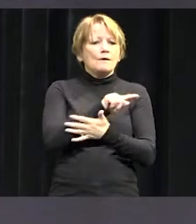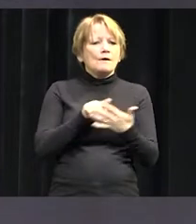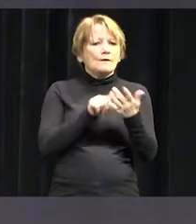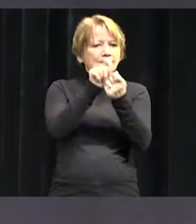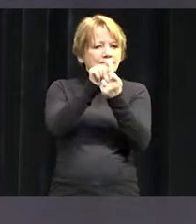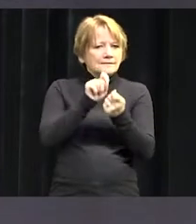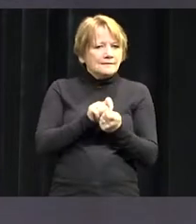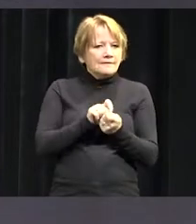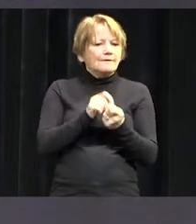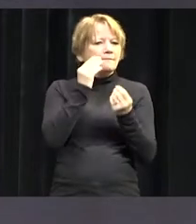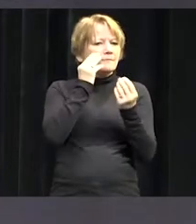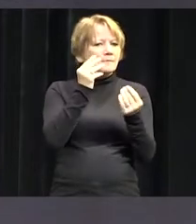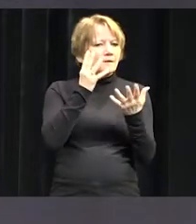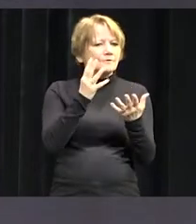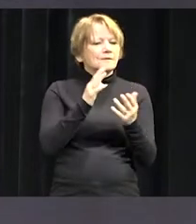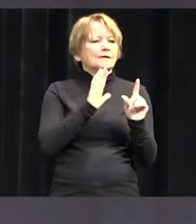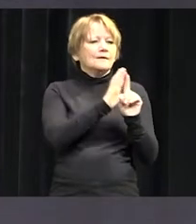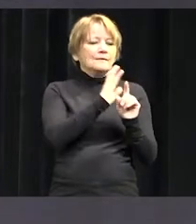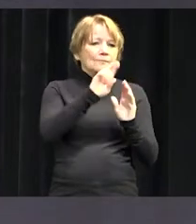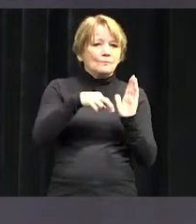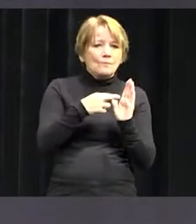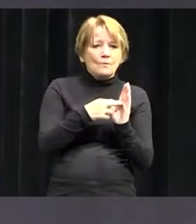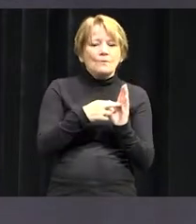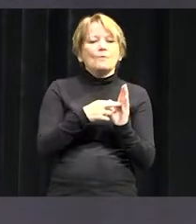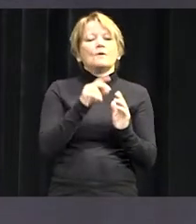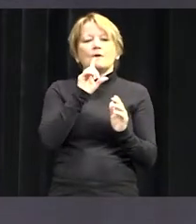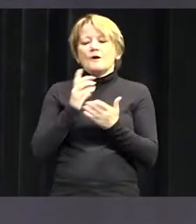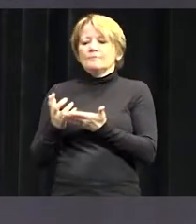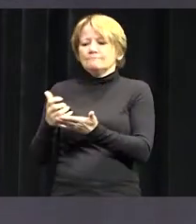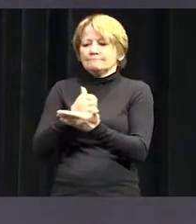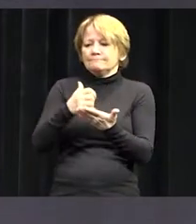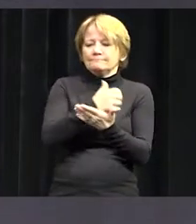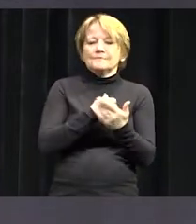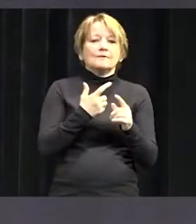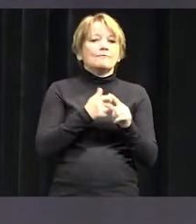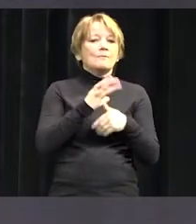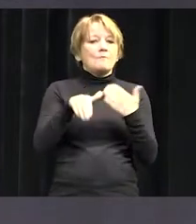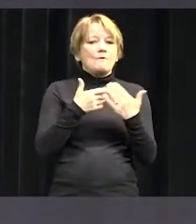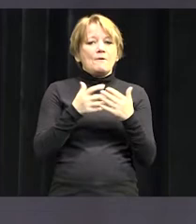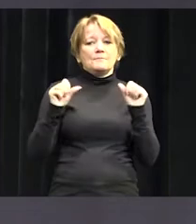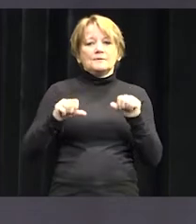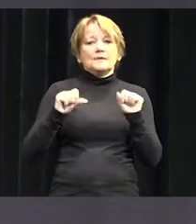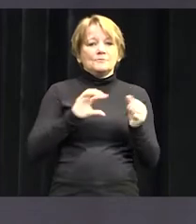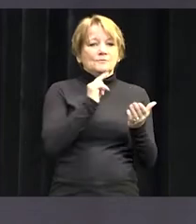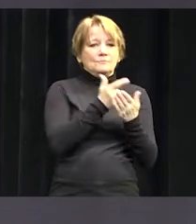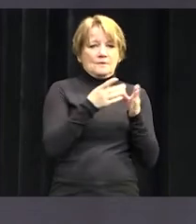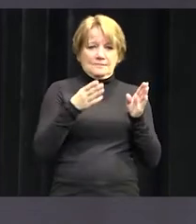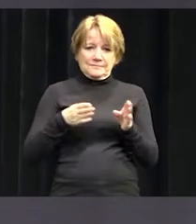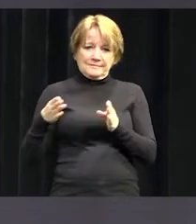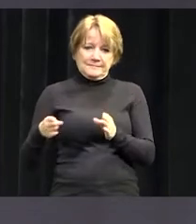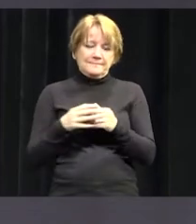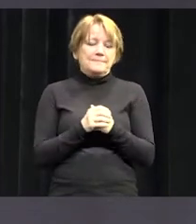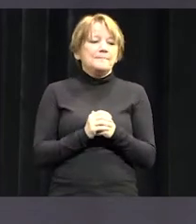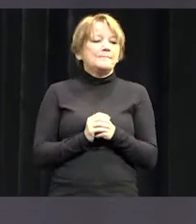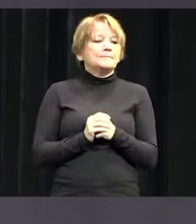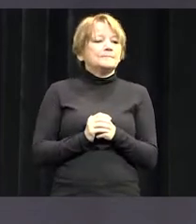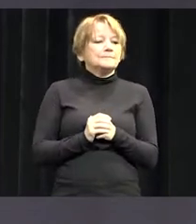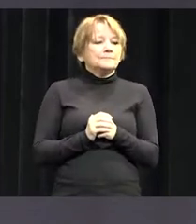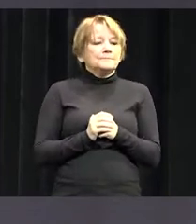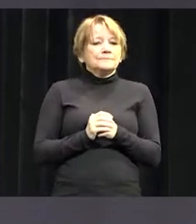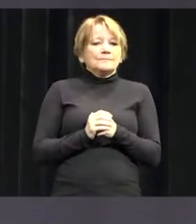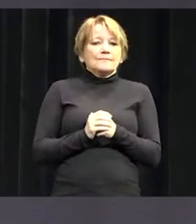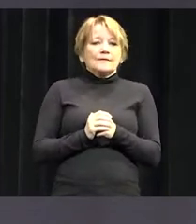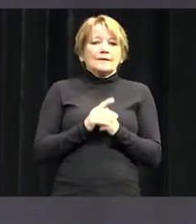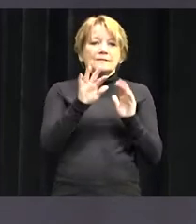the educators role and are solicited from all potential graduating students the selected faculty